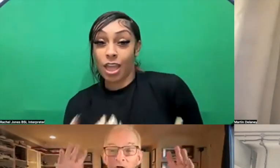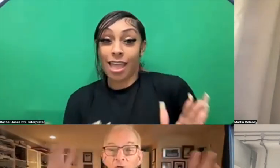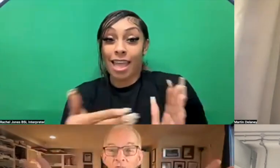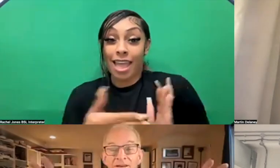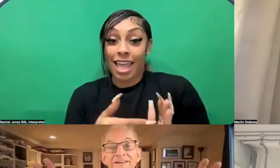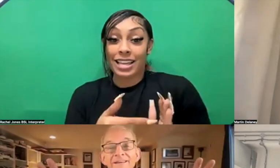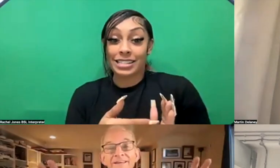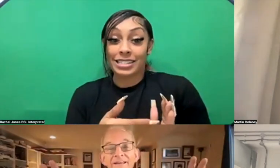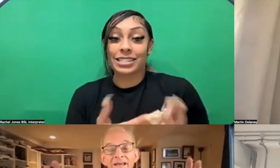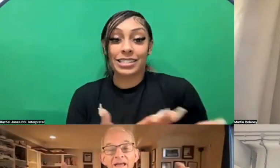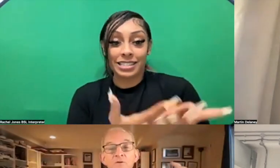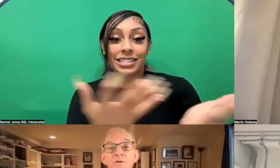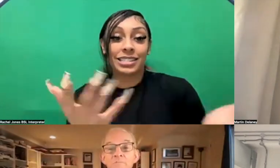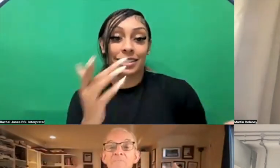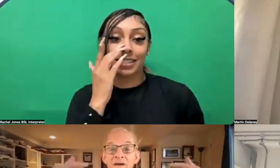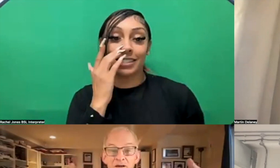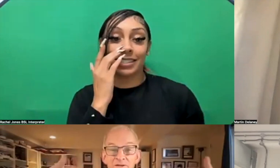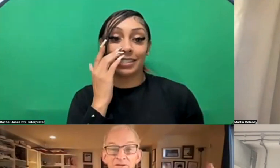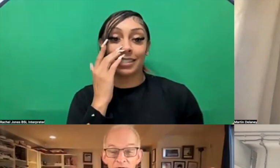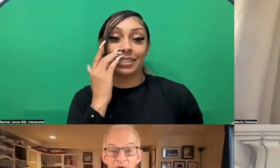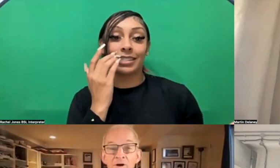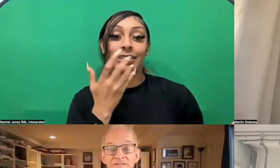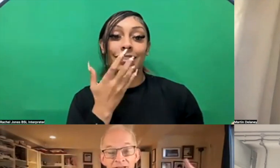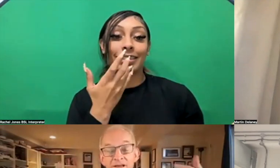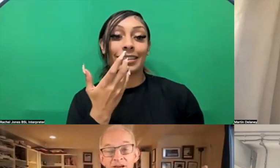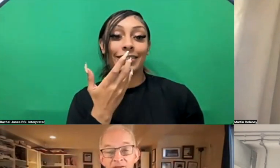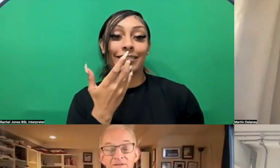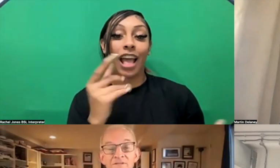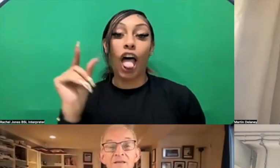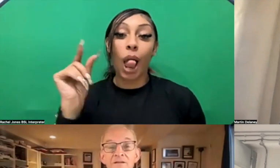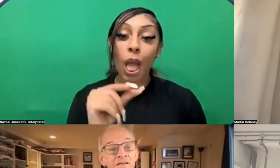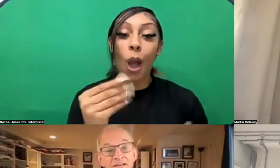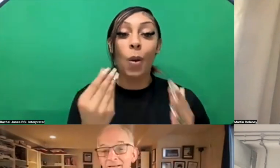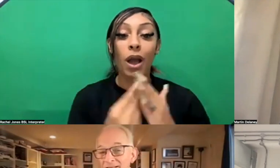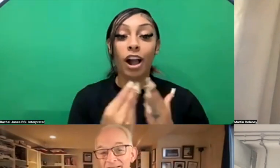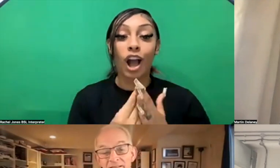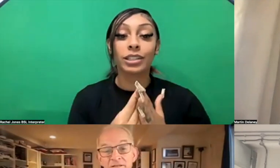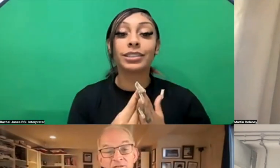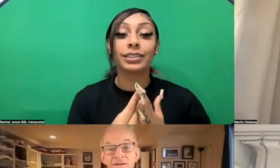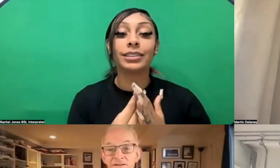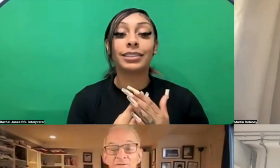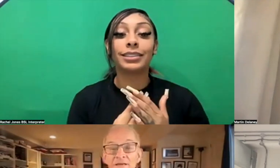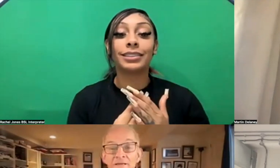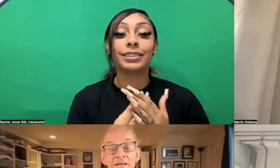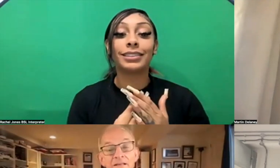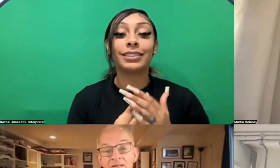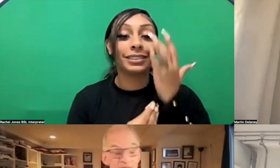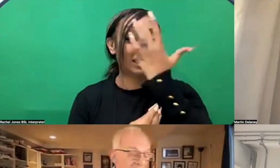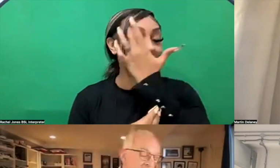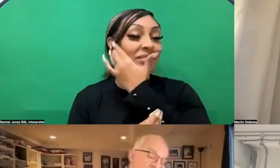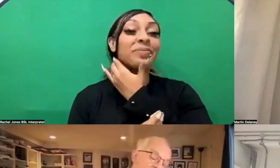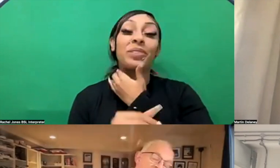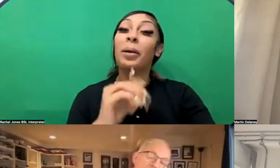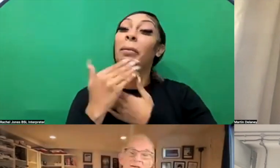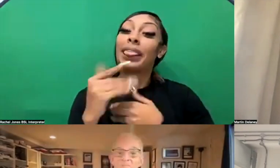quantities already, and you can piggyback on their lower cost and economies of scale, then try to do that. Another thing